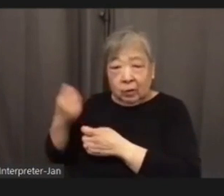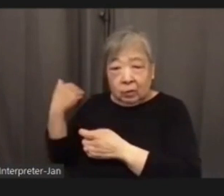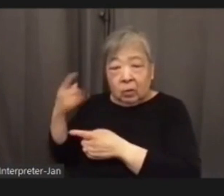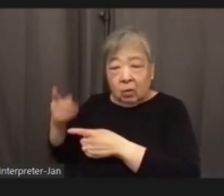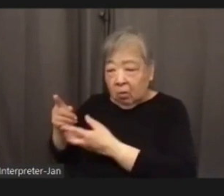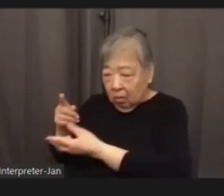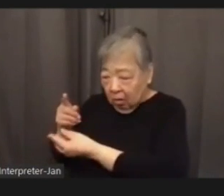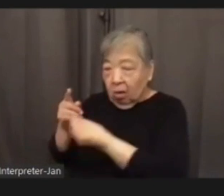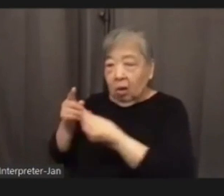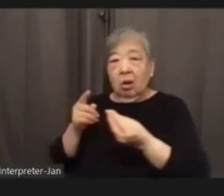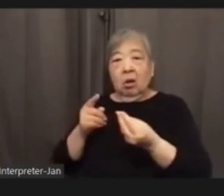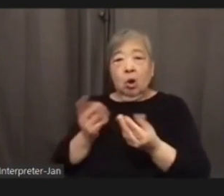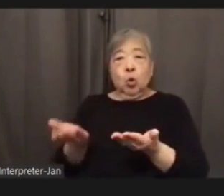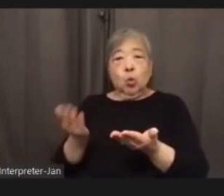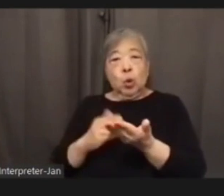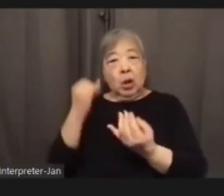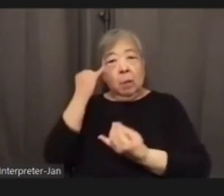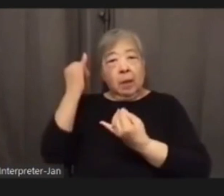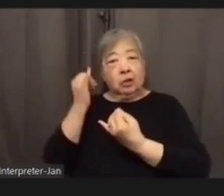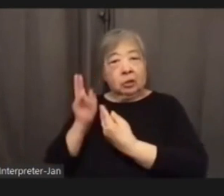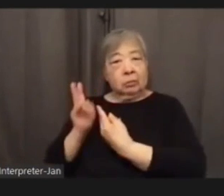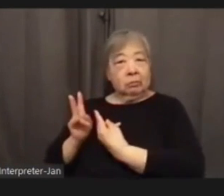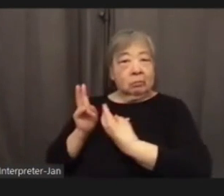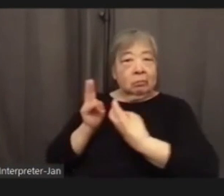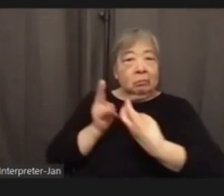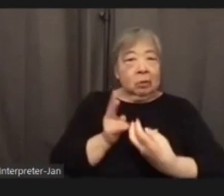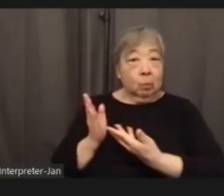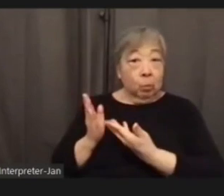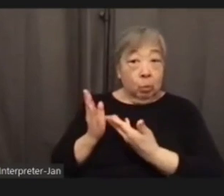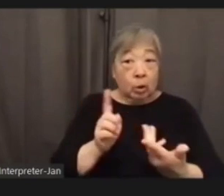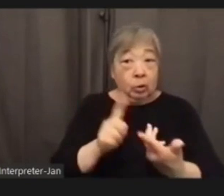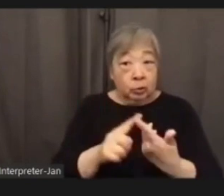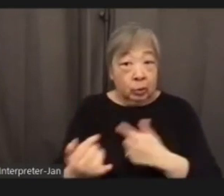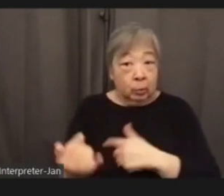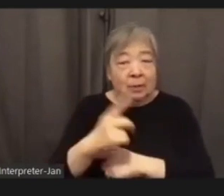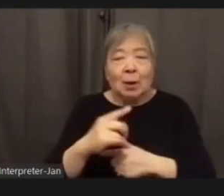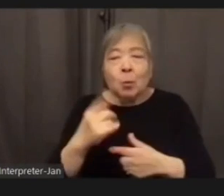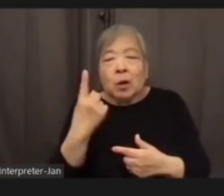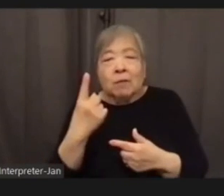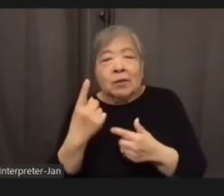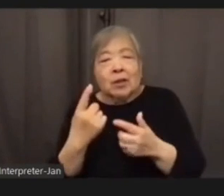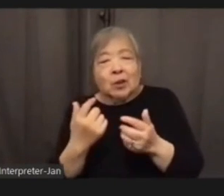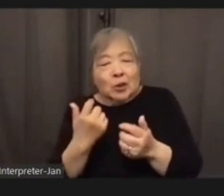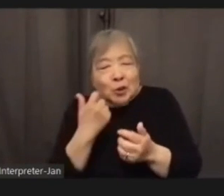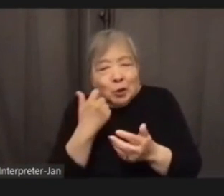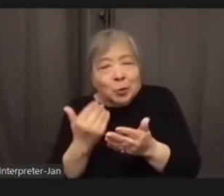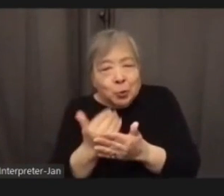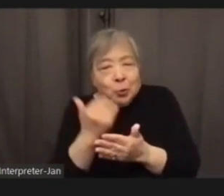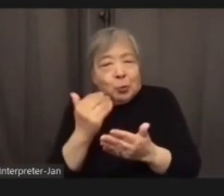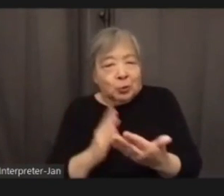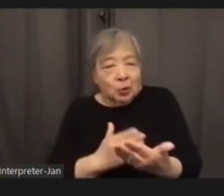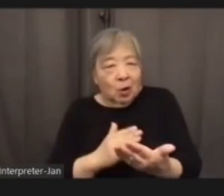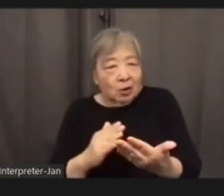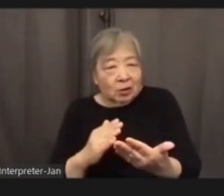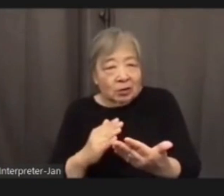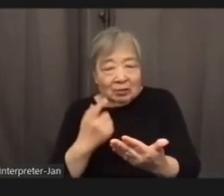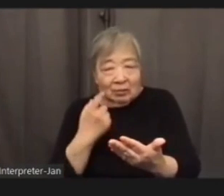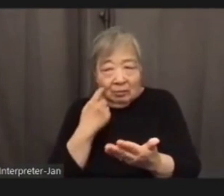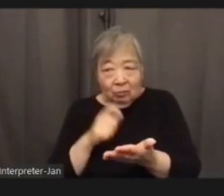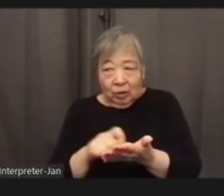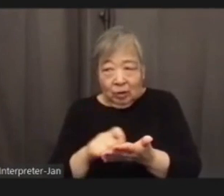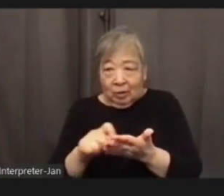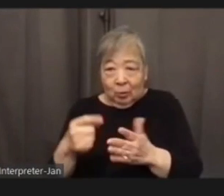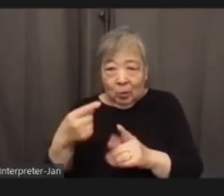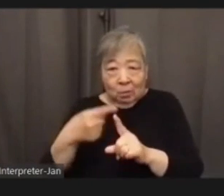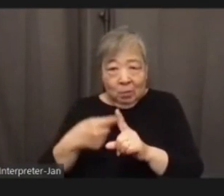just heard, Drawn into the Present. Now, one of the very newest songs on this album, like written, you know, a month or two before